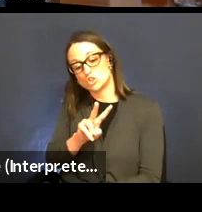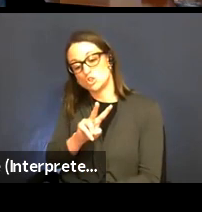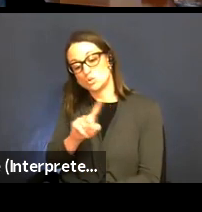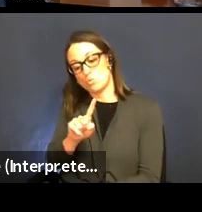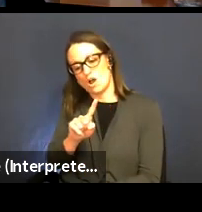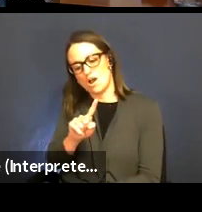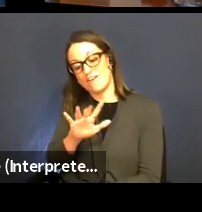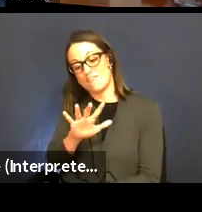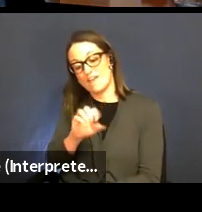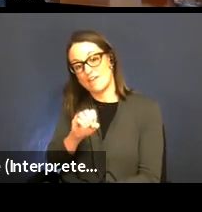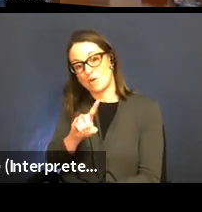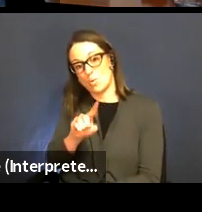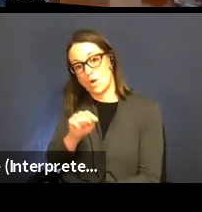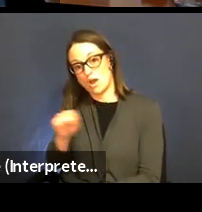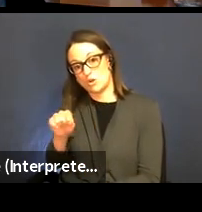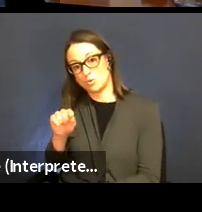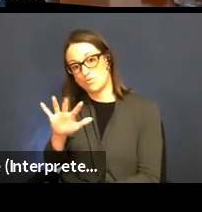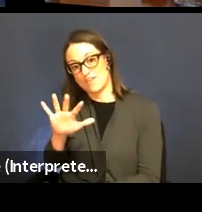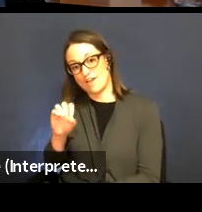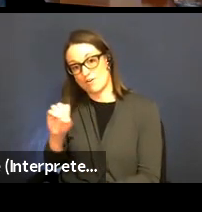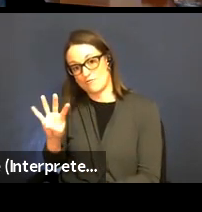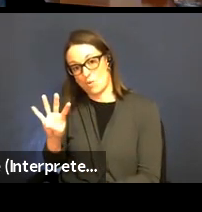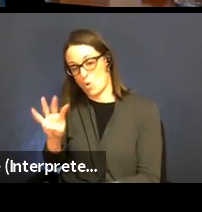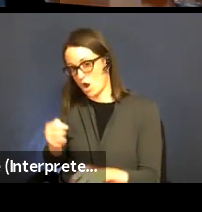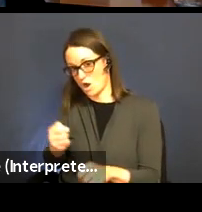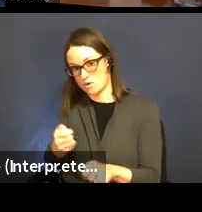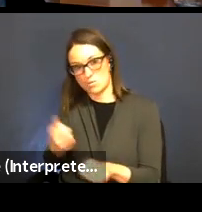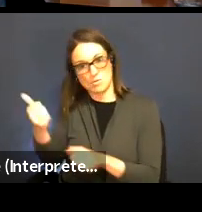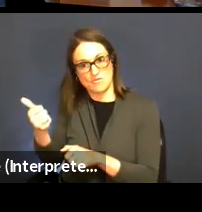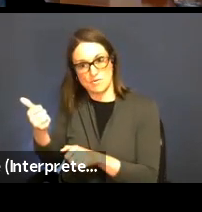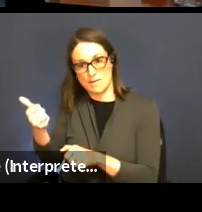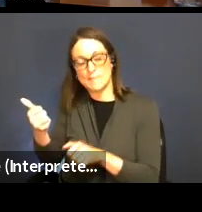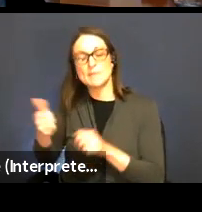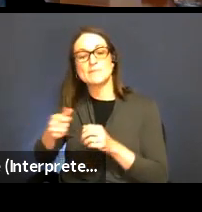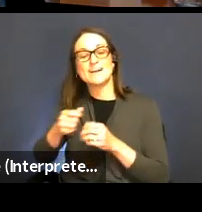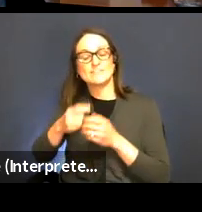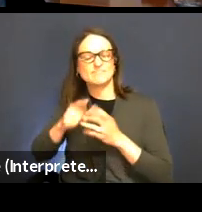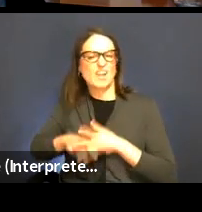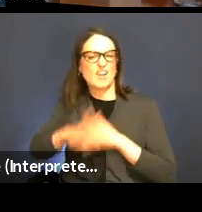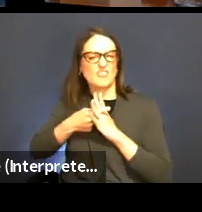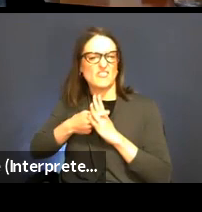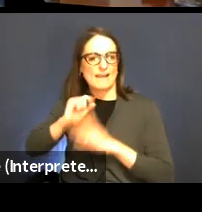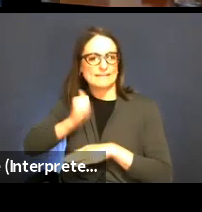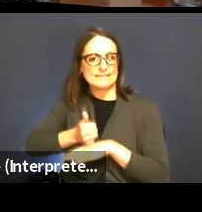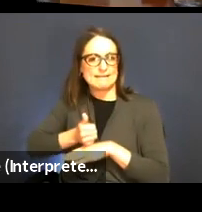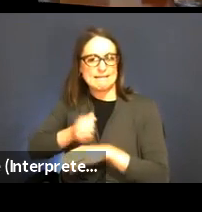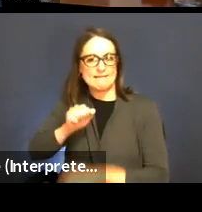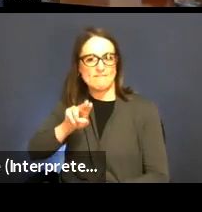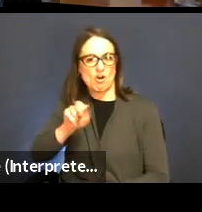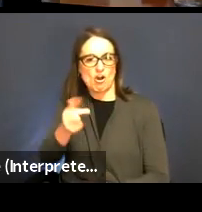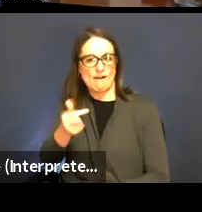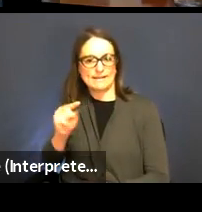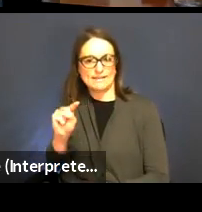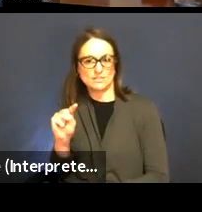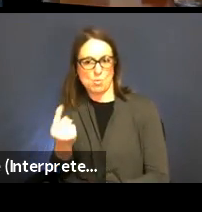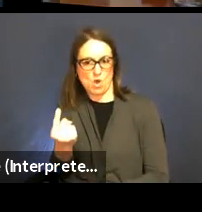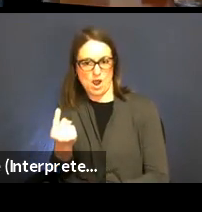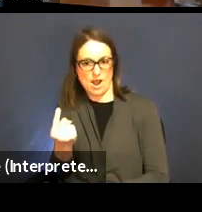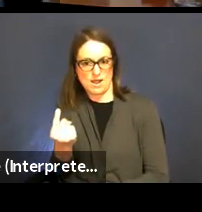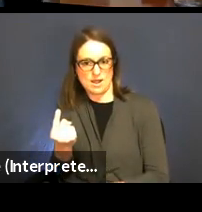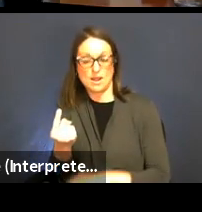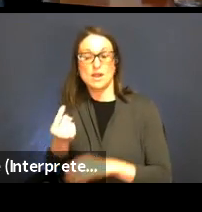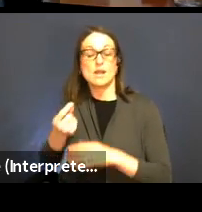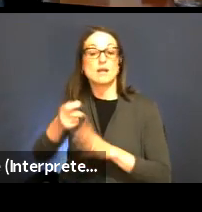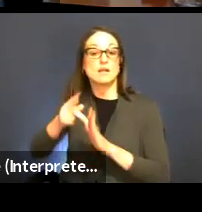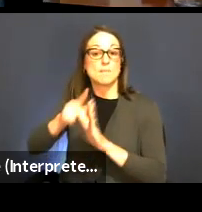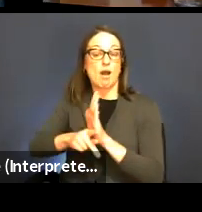21501 through 504 effective August 1, and those provisions would be replaced by